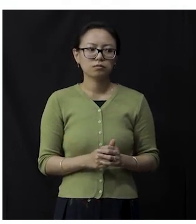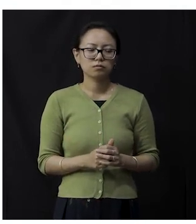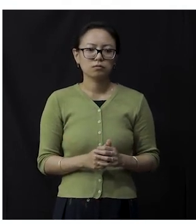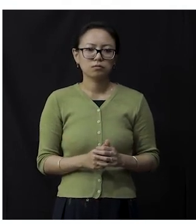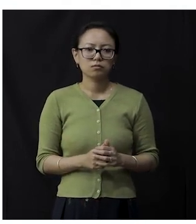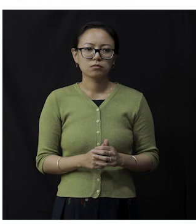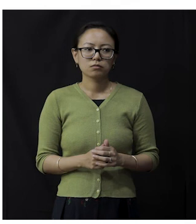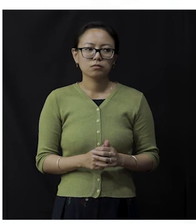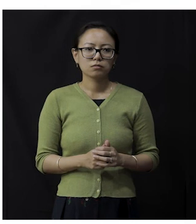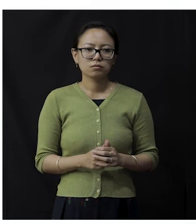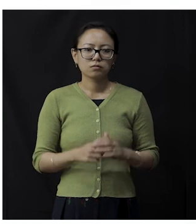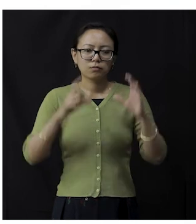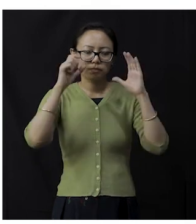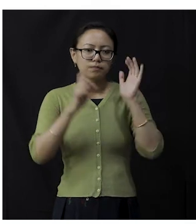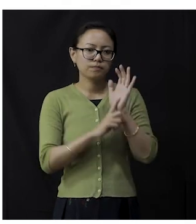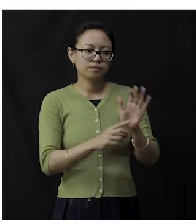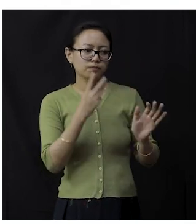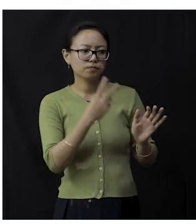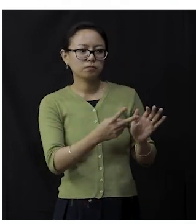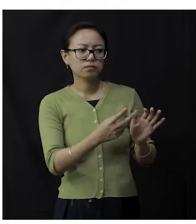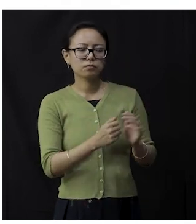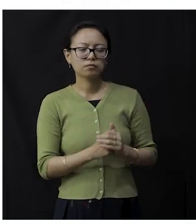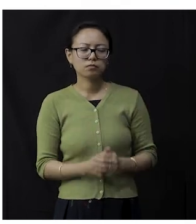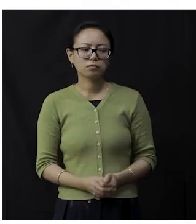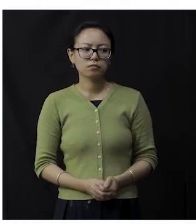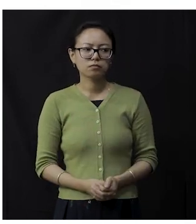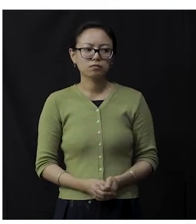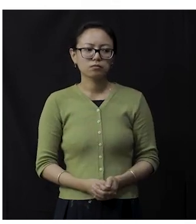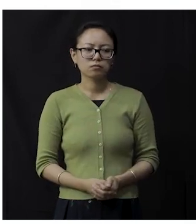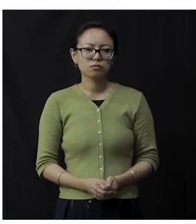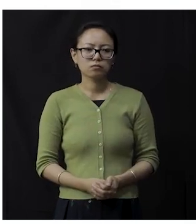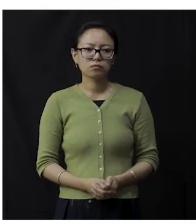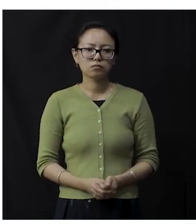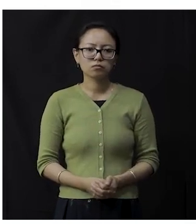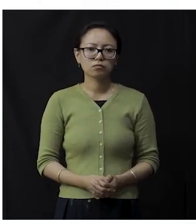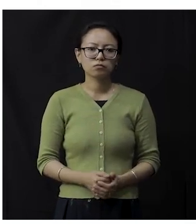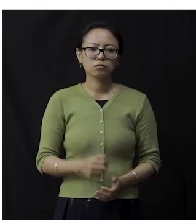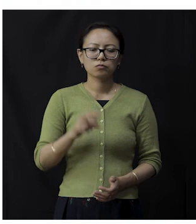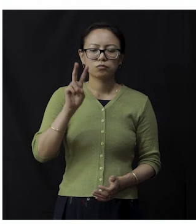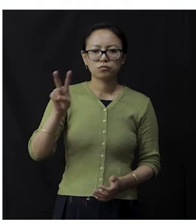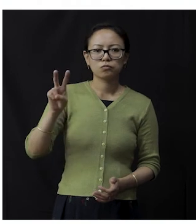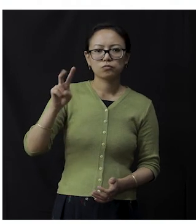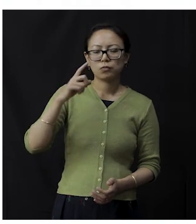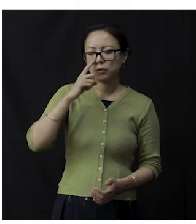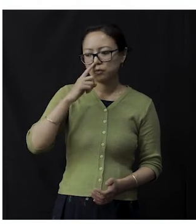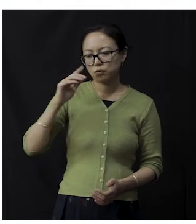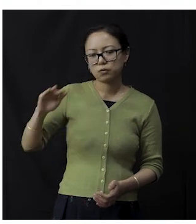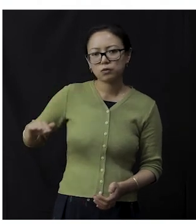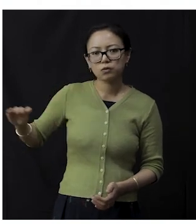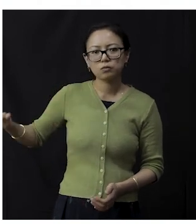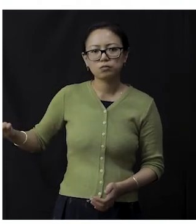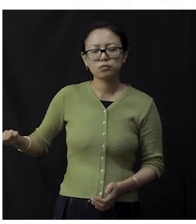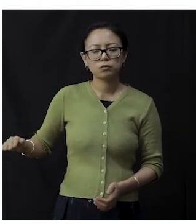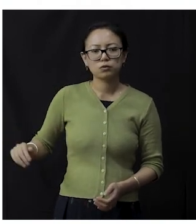So there is this picture where you have two girls who are sitting